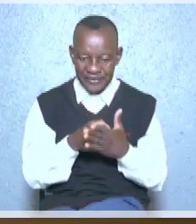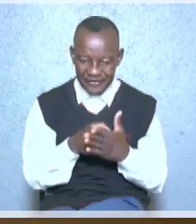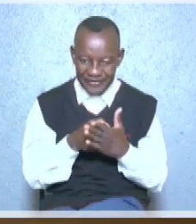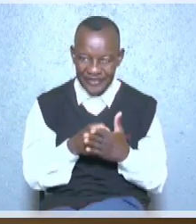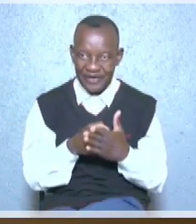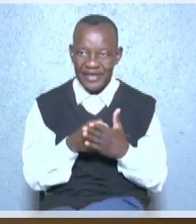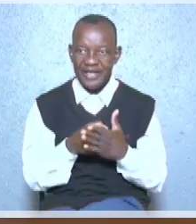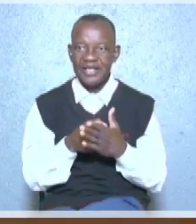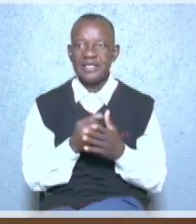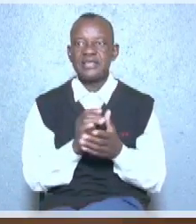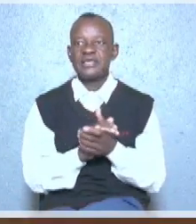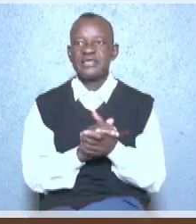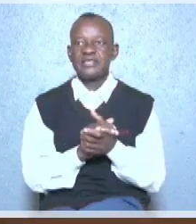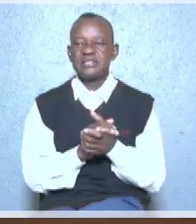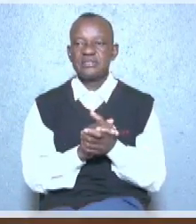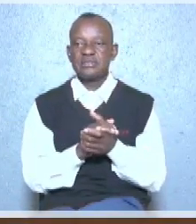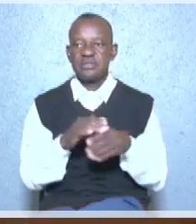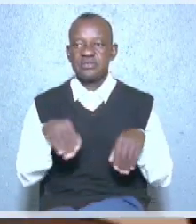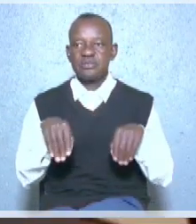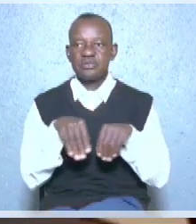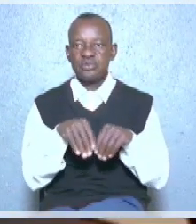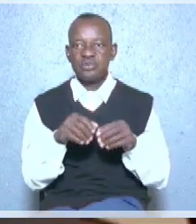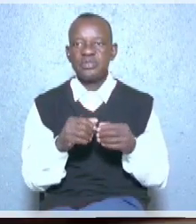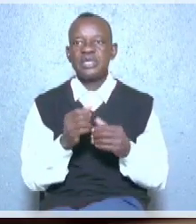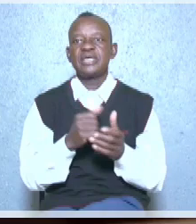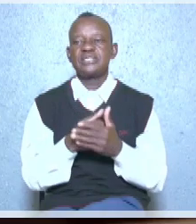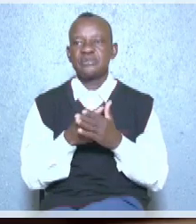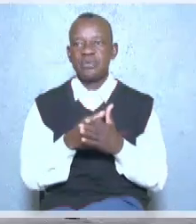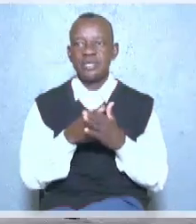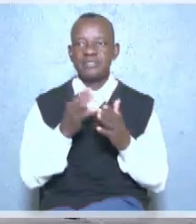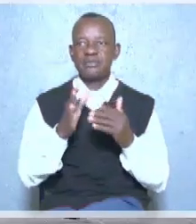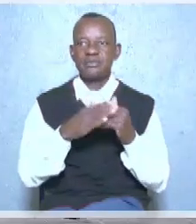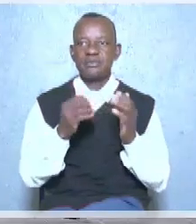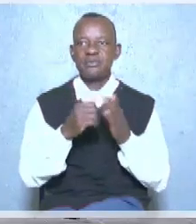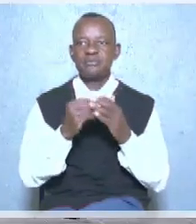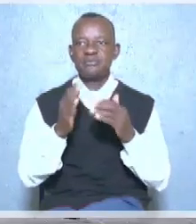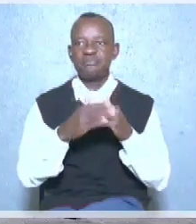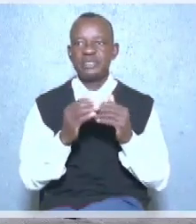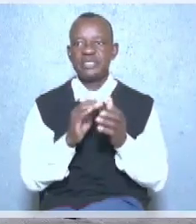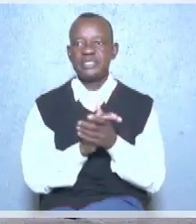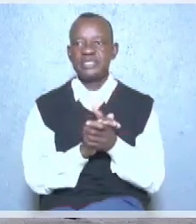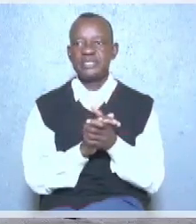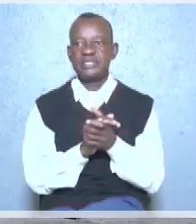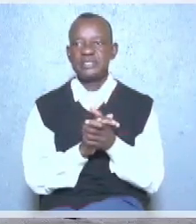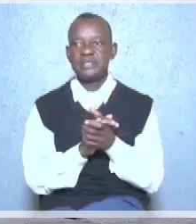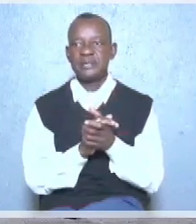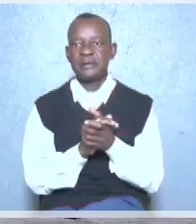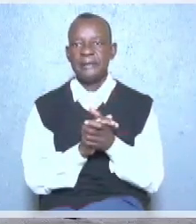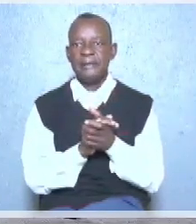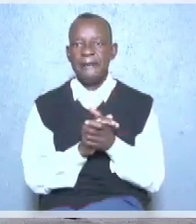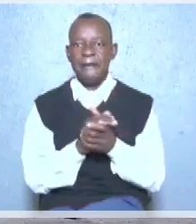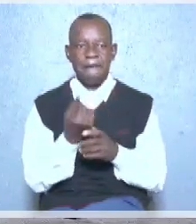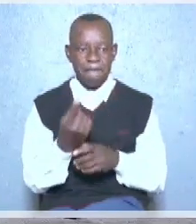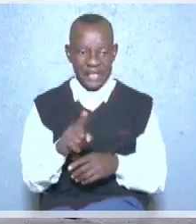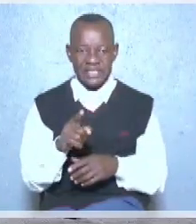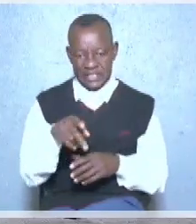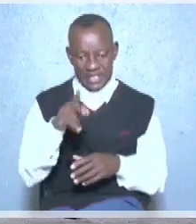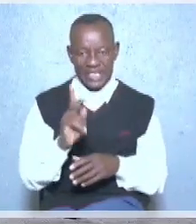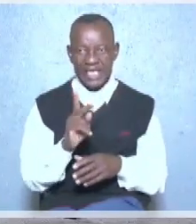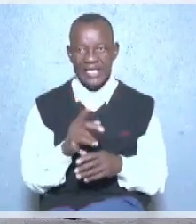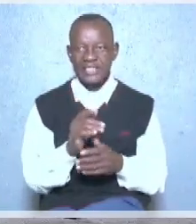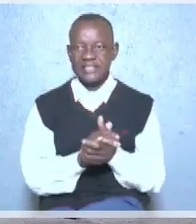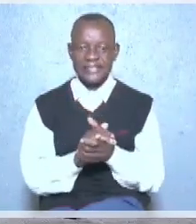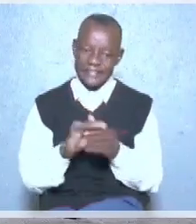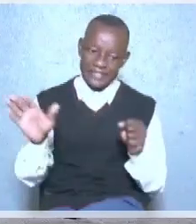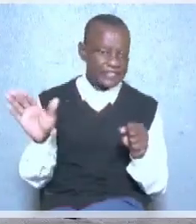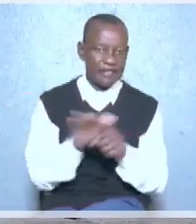luckily it ended up to be what it is, even though still not what it doesn't do true